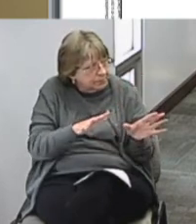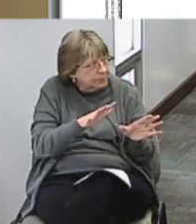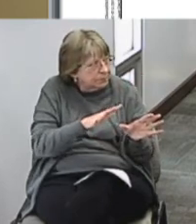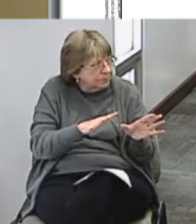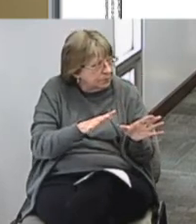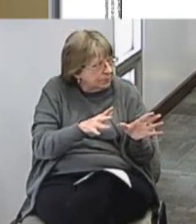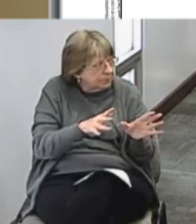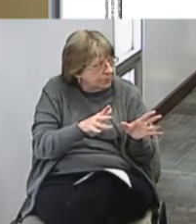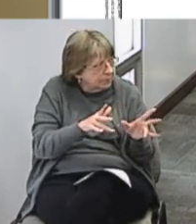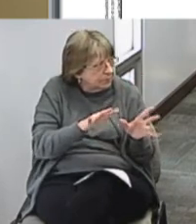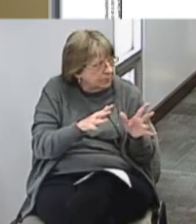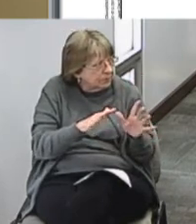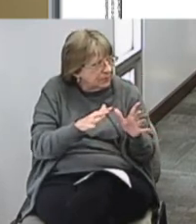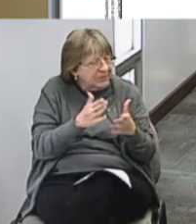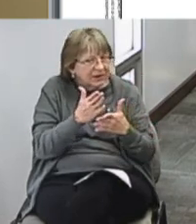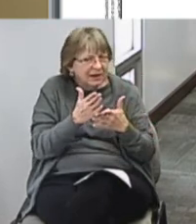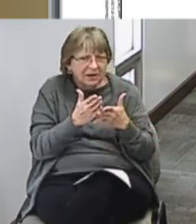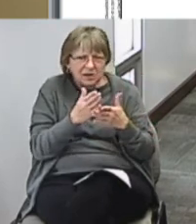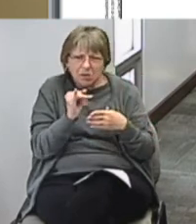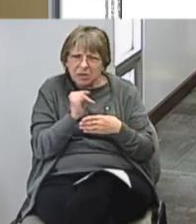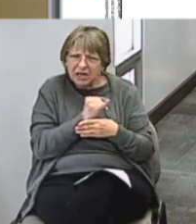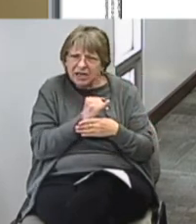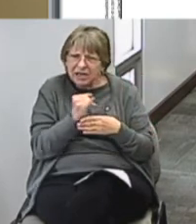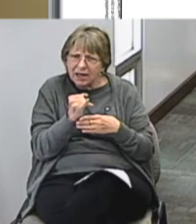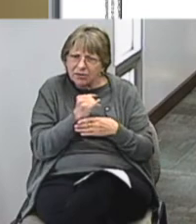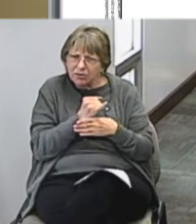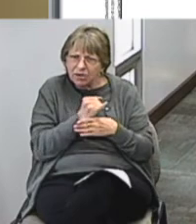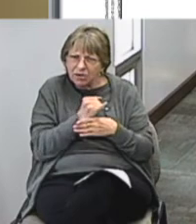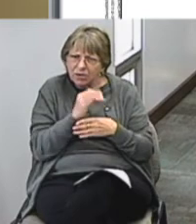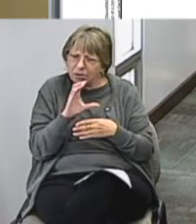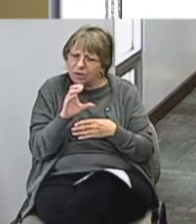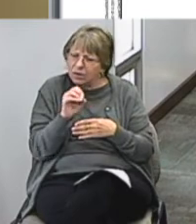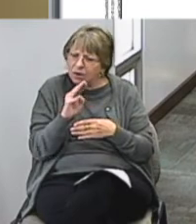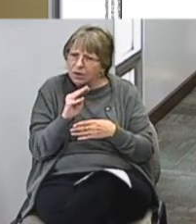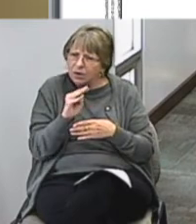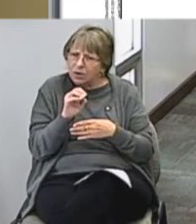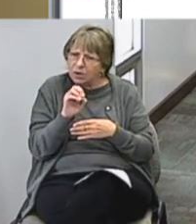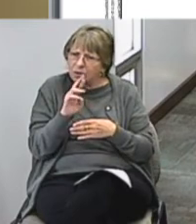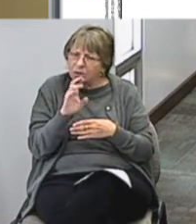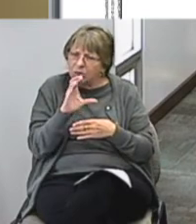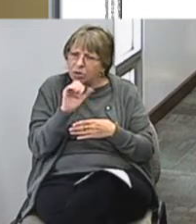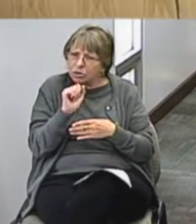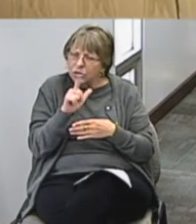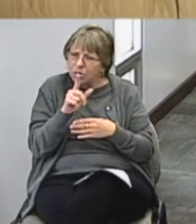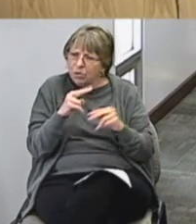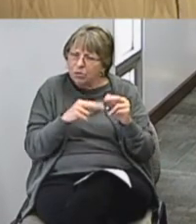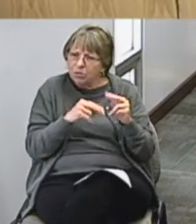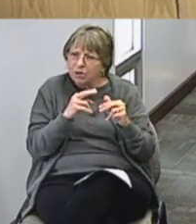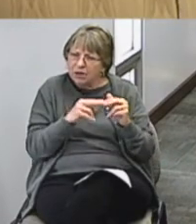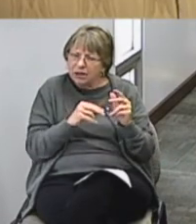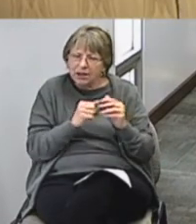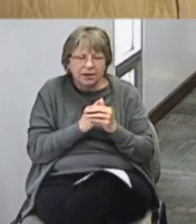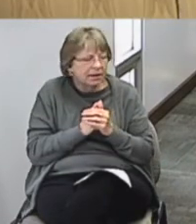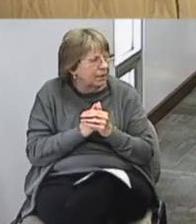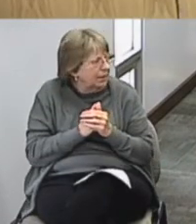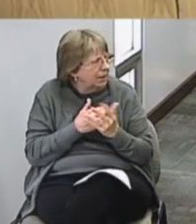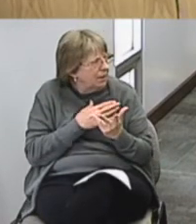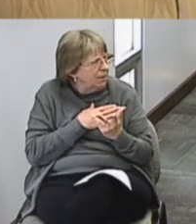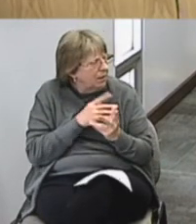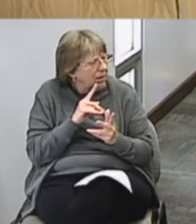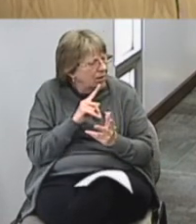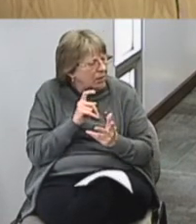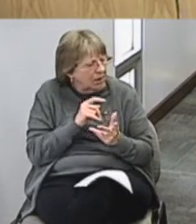there are some existing industrial, commercial type buildings. And my question